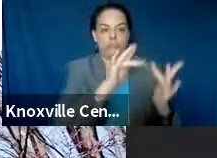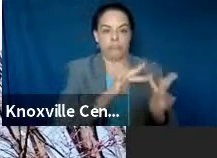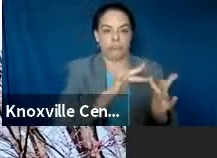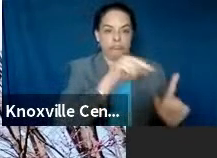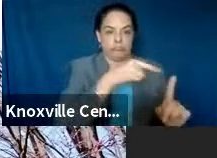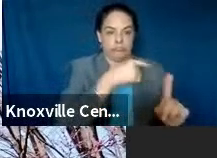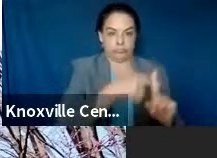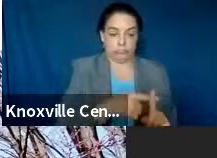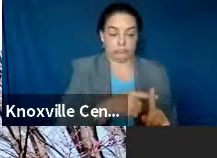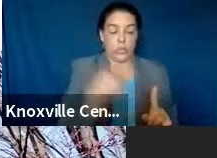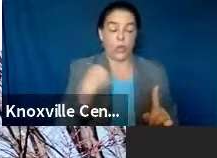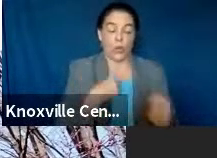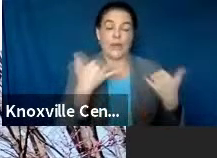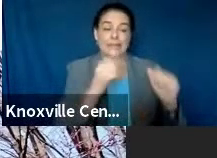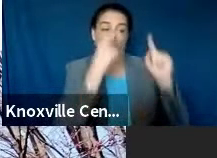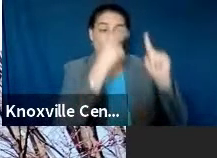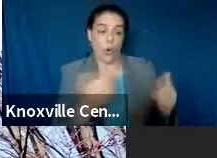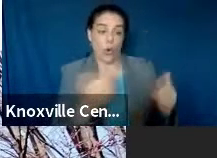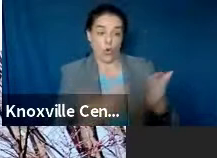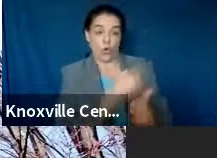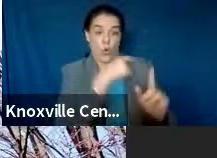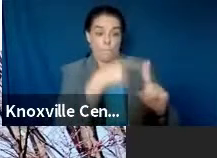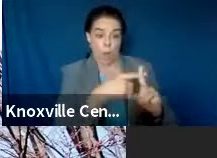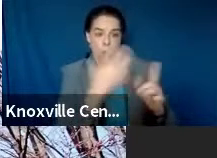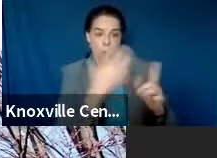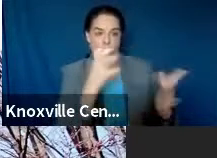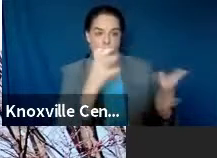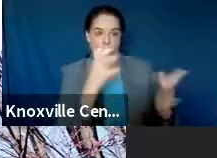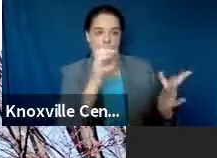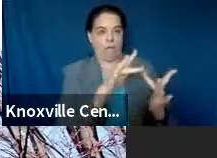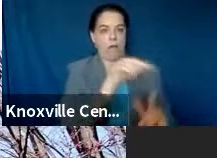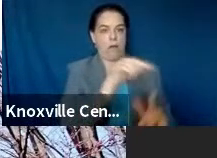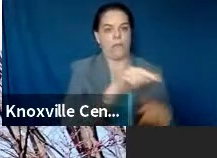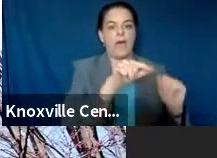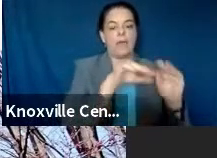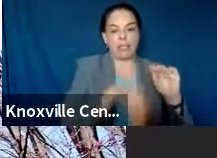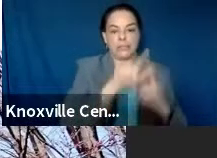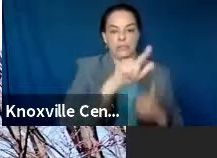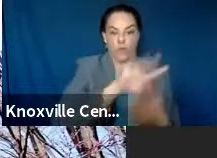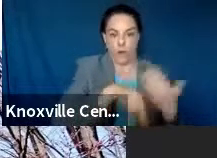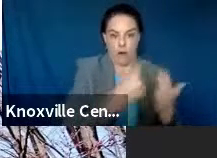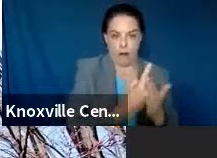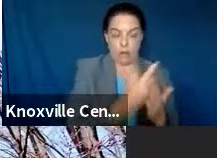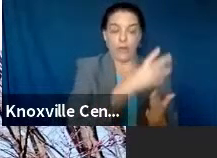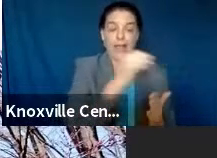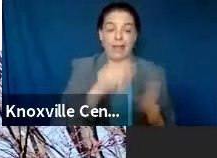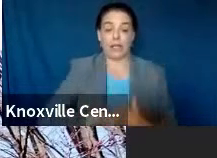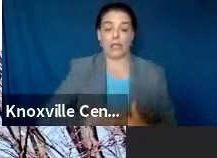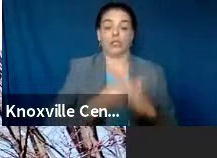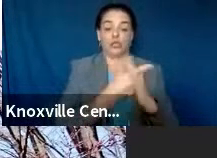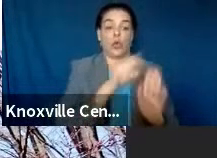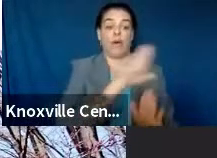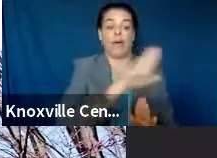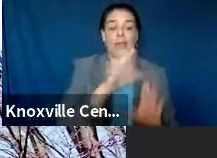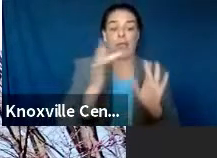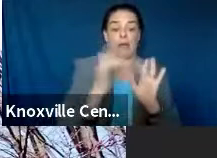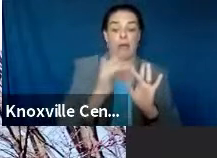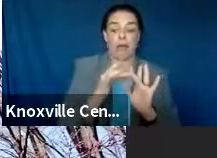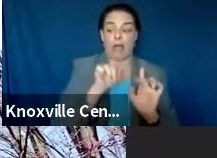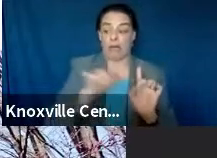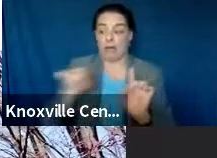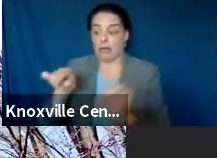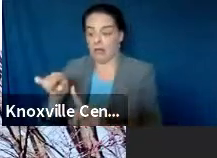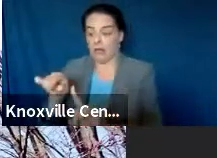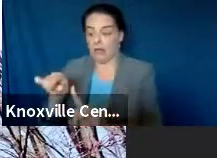initiate investigations for all new cases within 24 hours of notification, initiate close contact investigations within